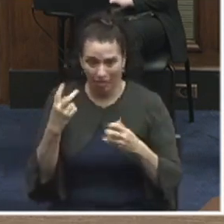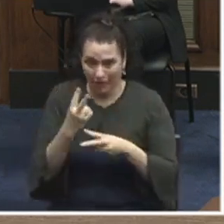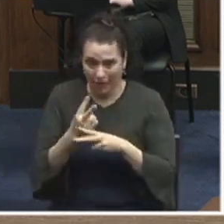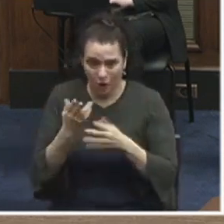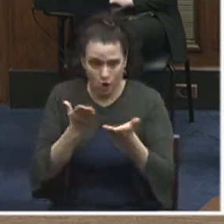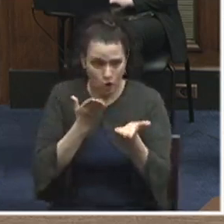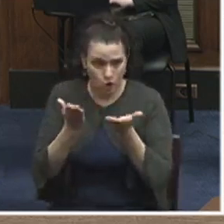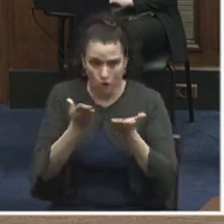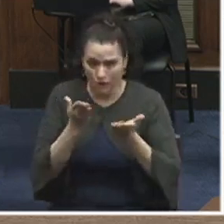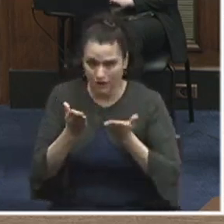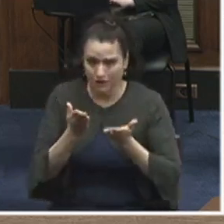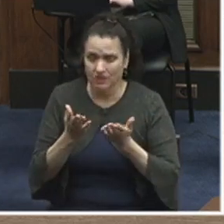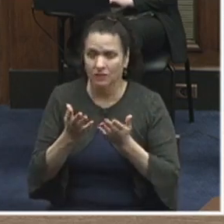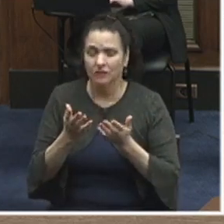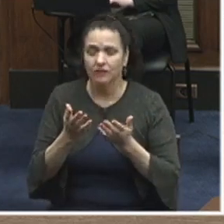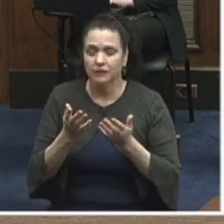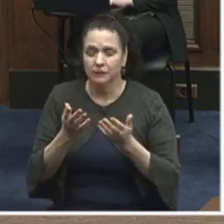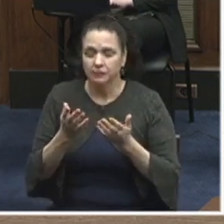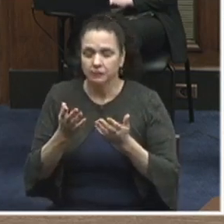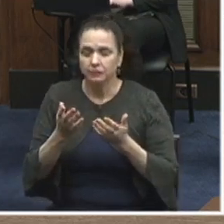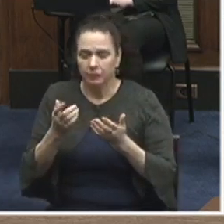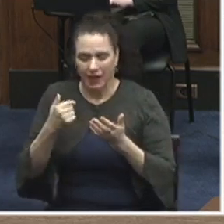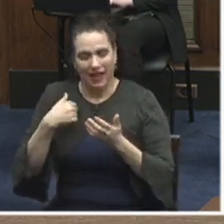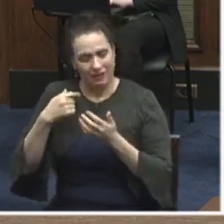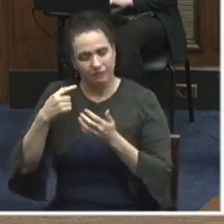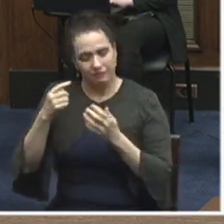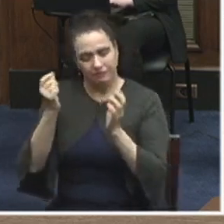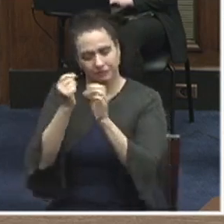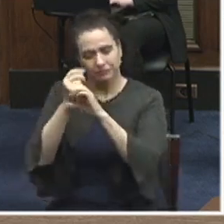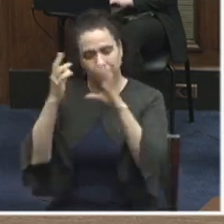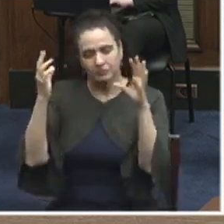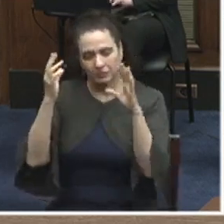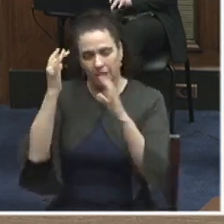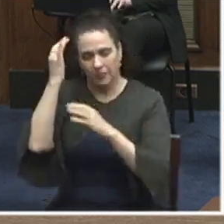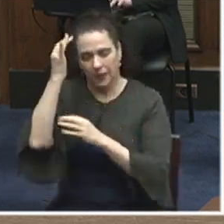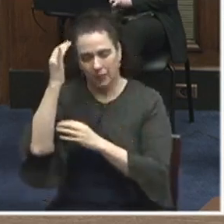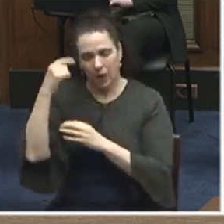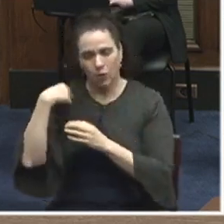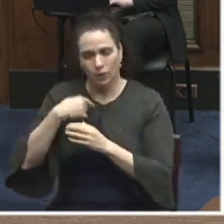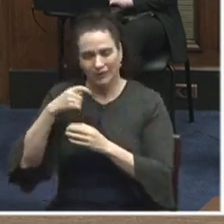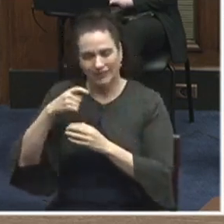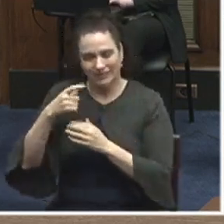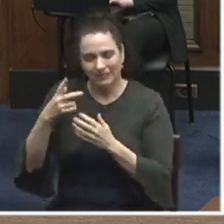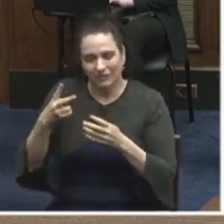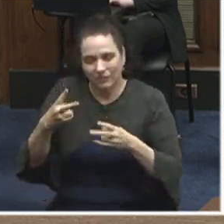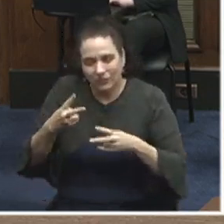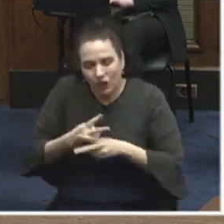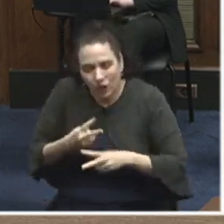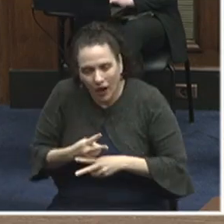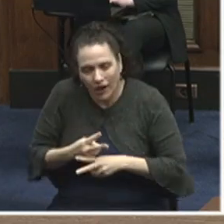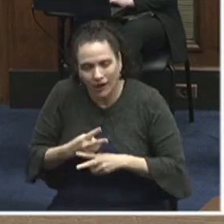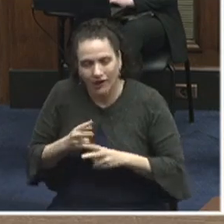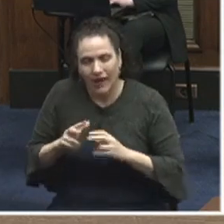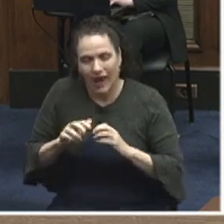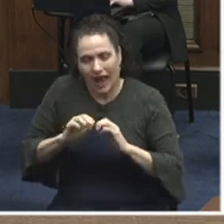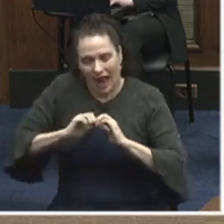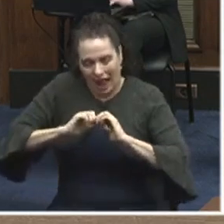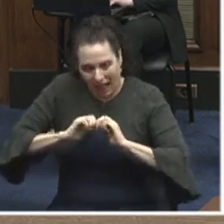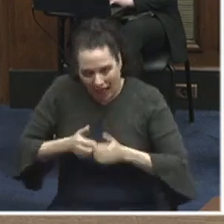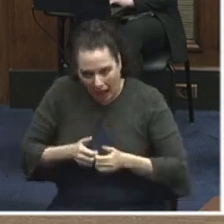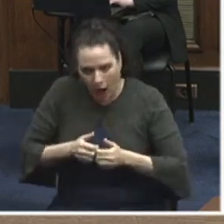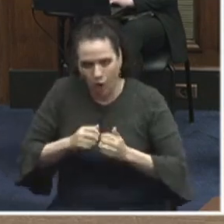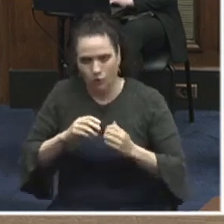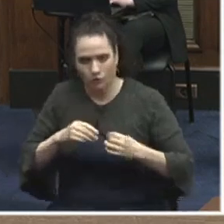address. Over and above this, though, I do think that we need to think about interventions that are sort of tailored to these uniquely